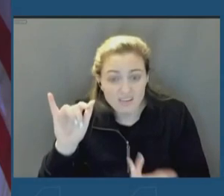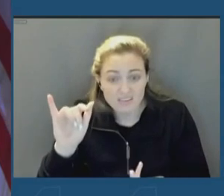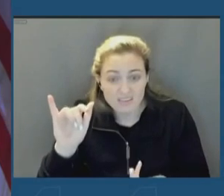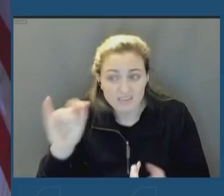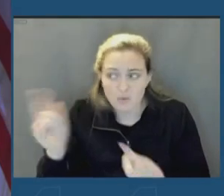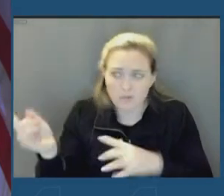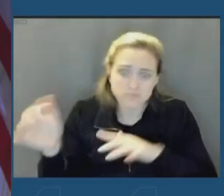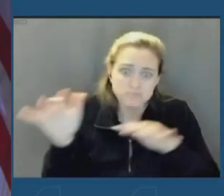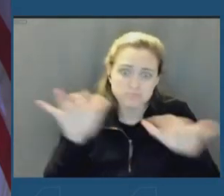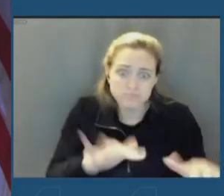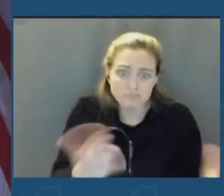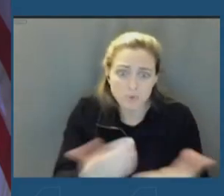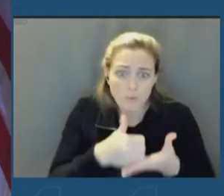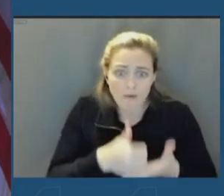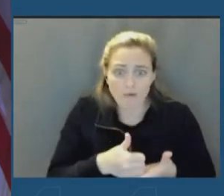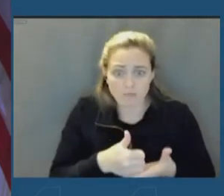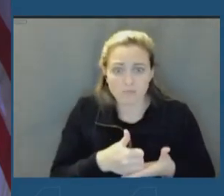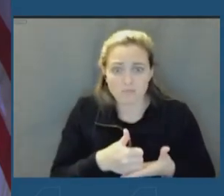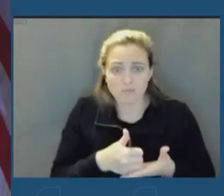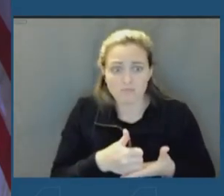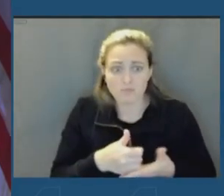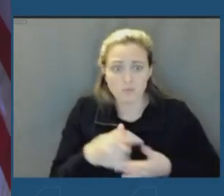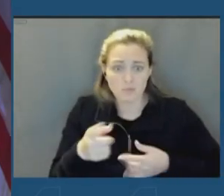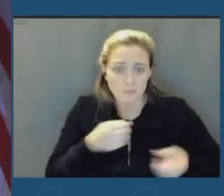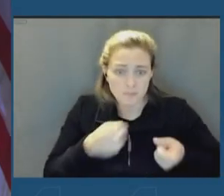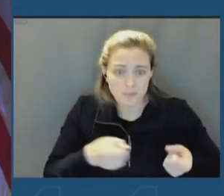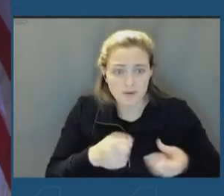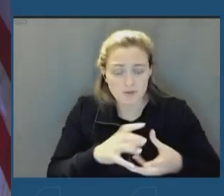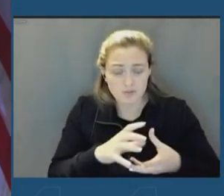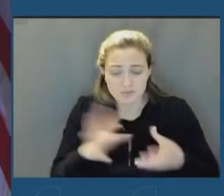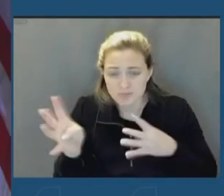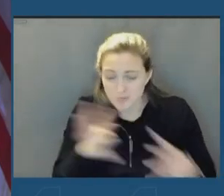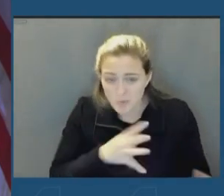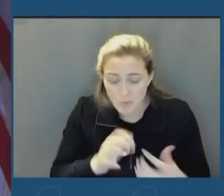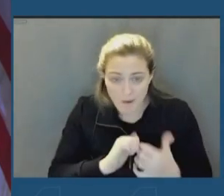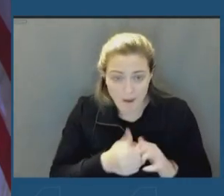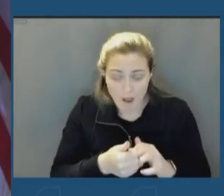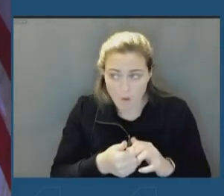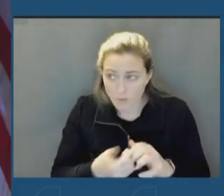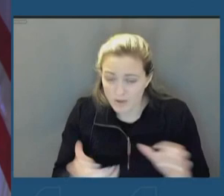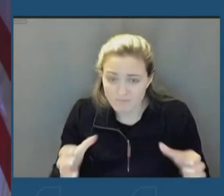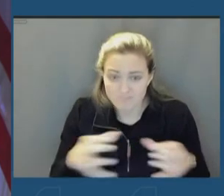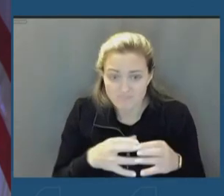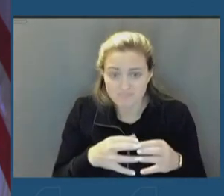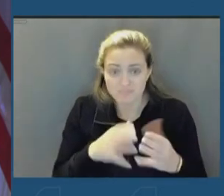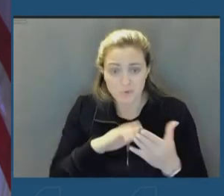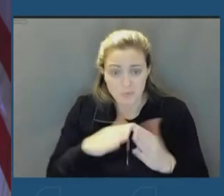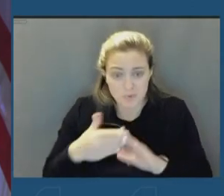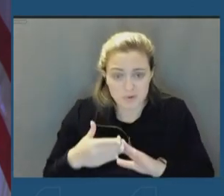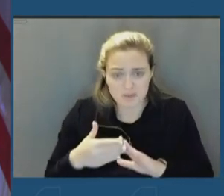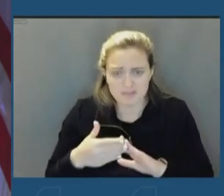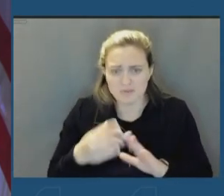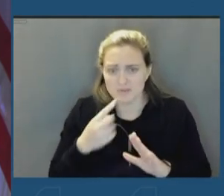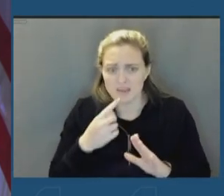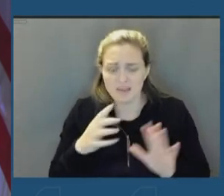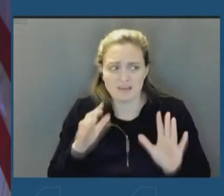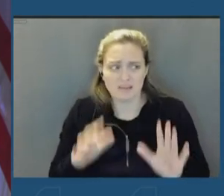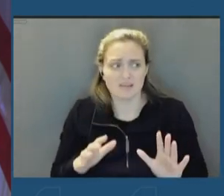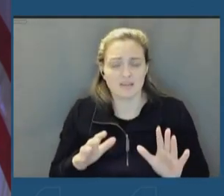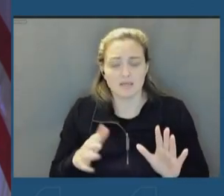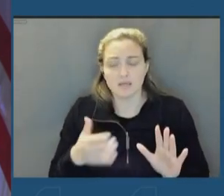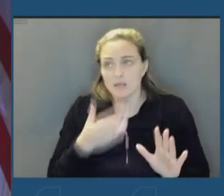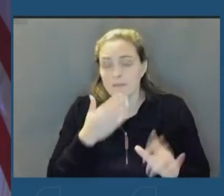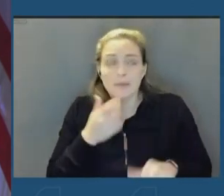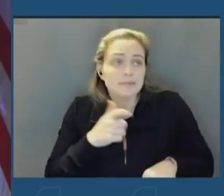to help us deal with this storm. How we came together as a community to say, in the best of times